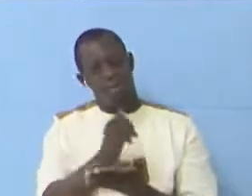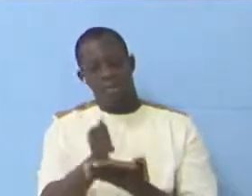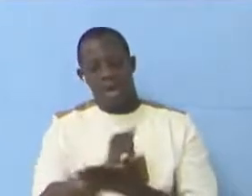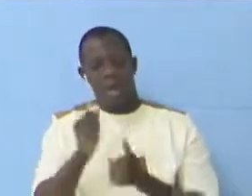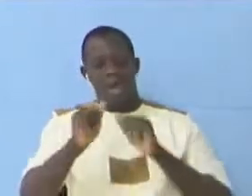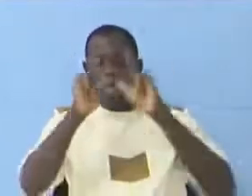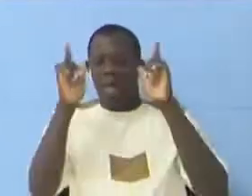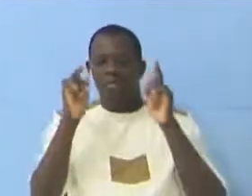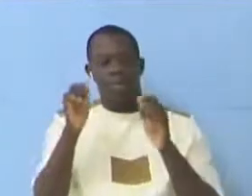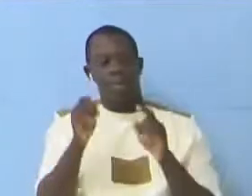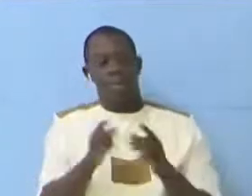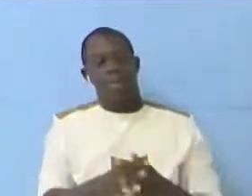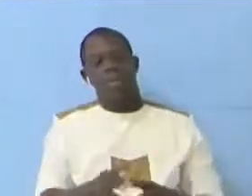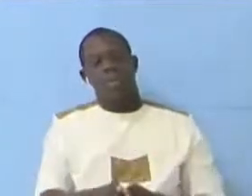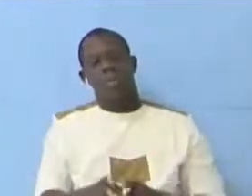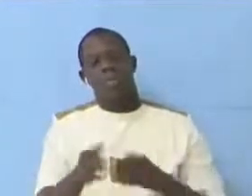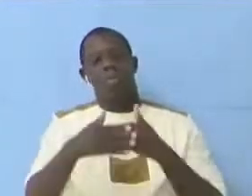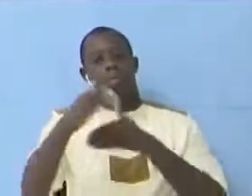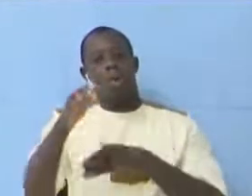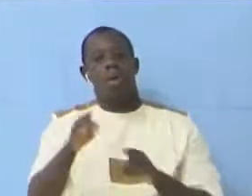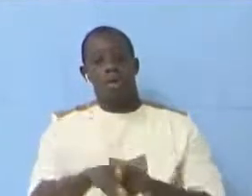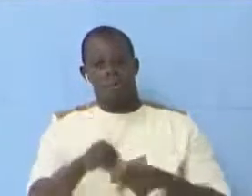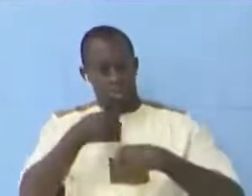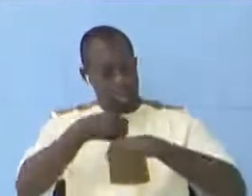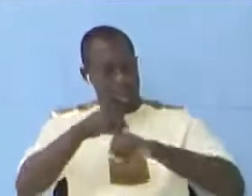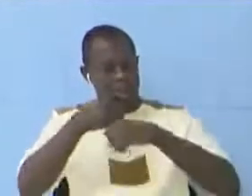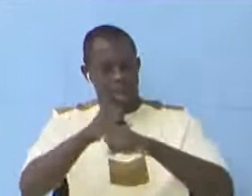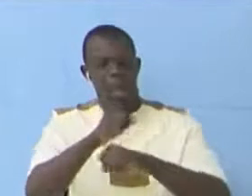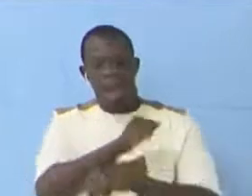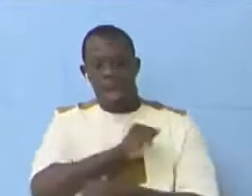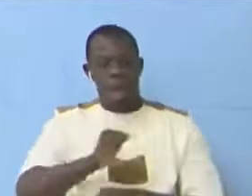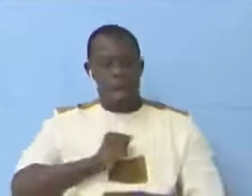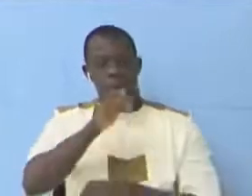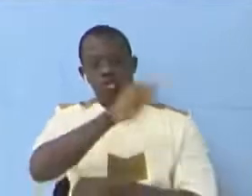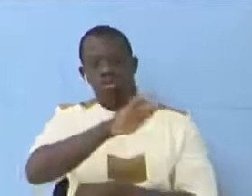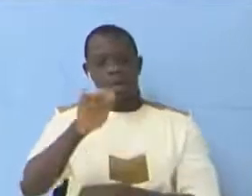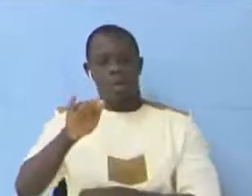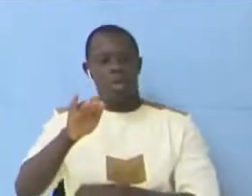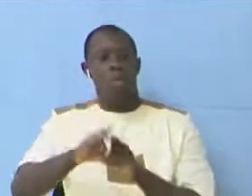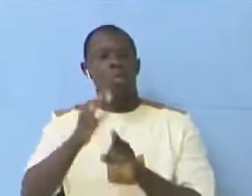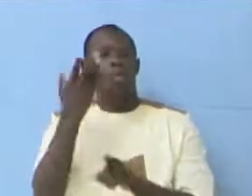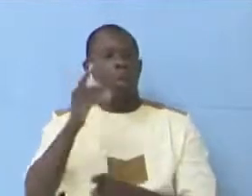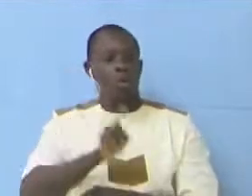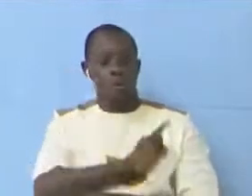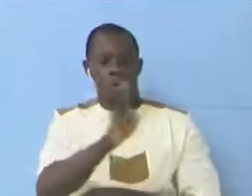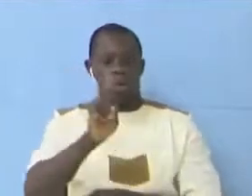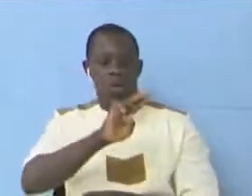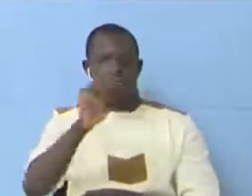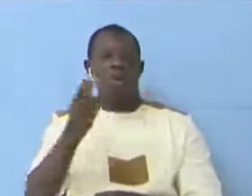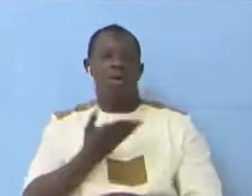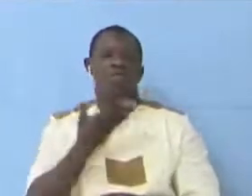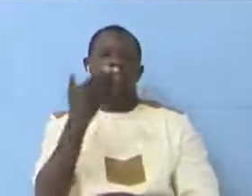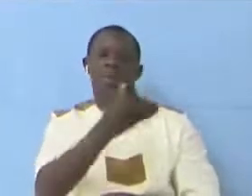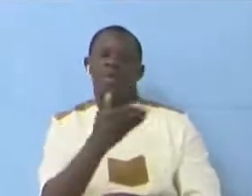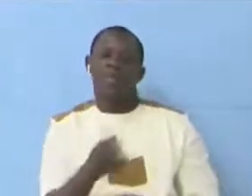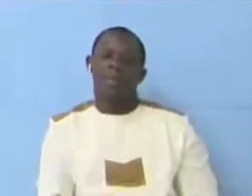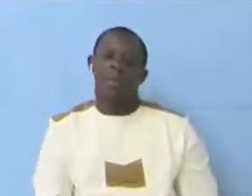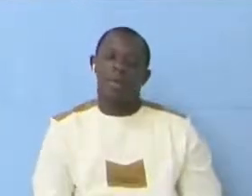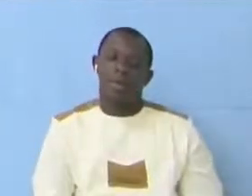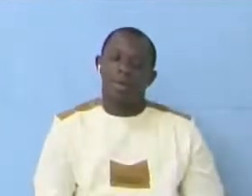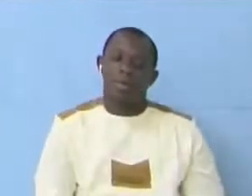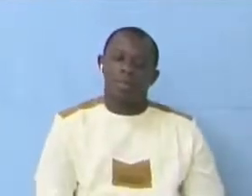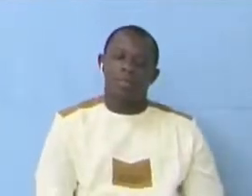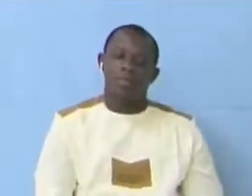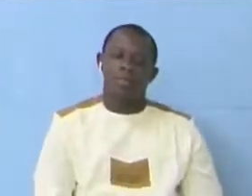to make sure that they survive. rawati nag yar gi ñu yar suñ njaboot si suñ gannaaw. Especially the discipline they inculcated to our children